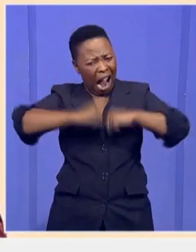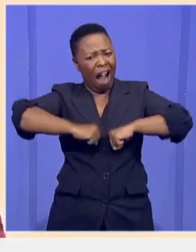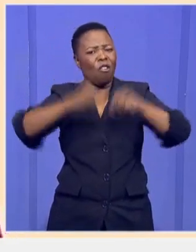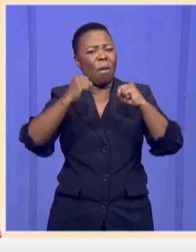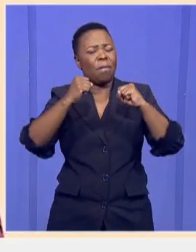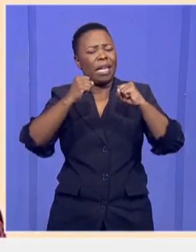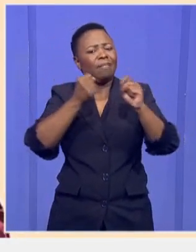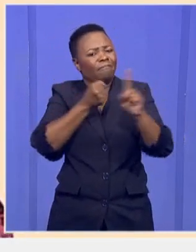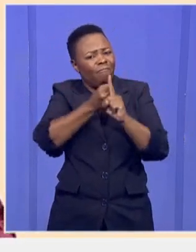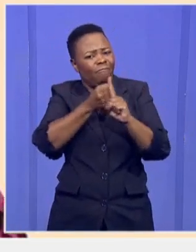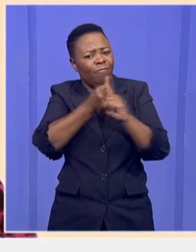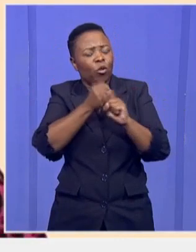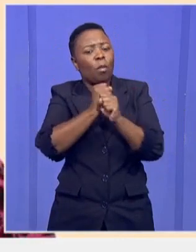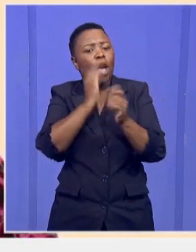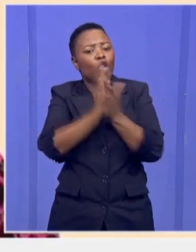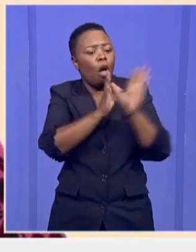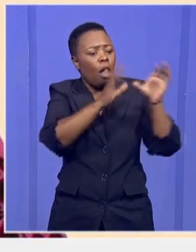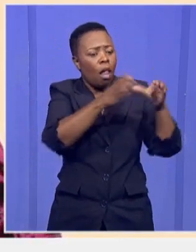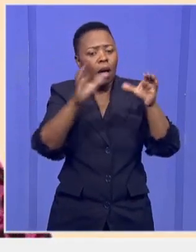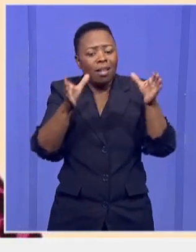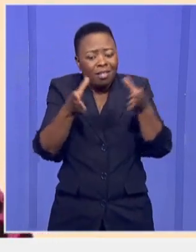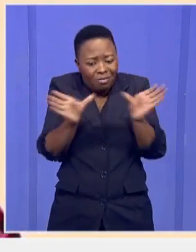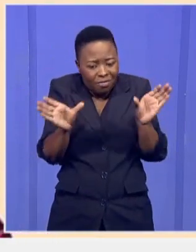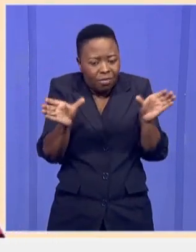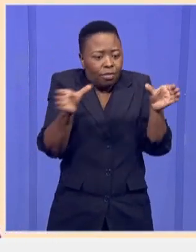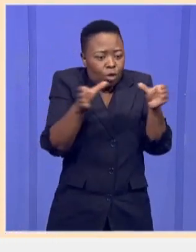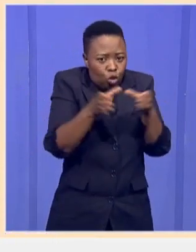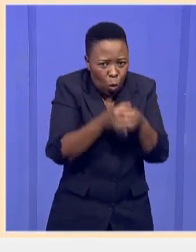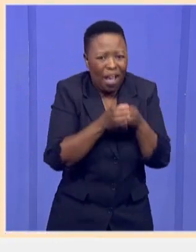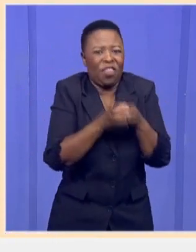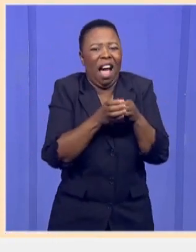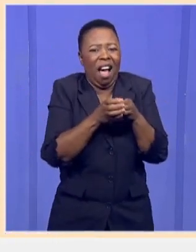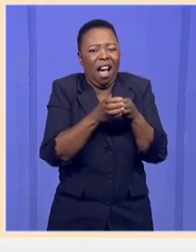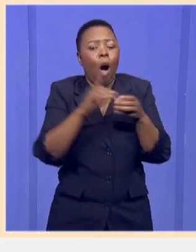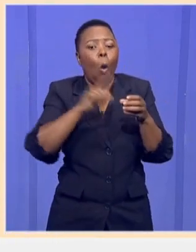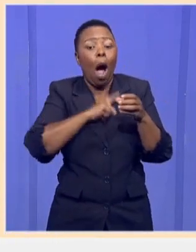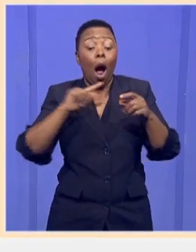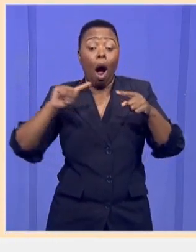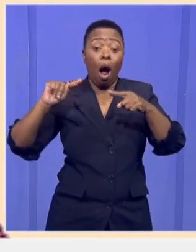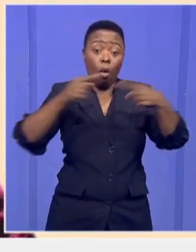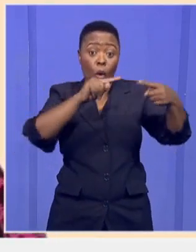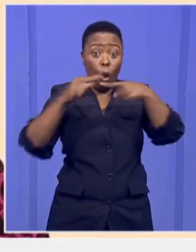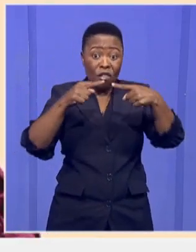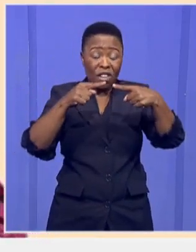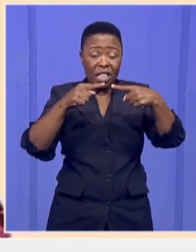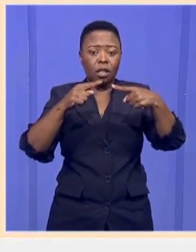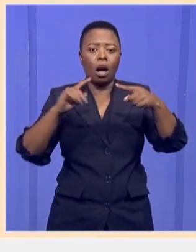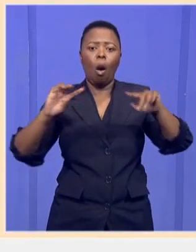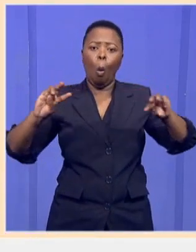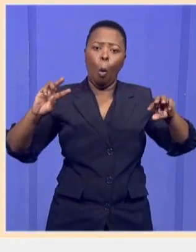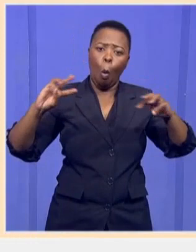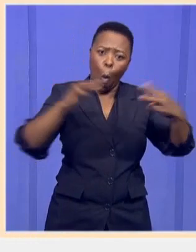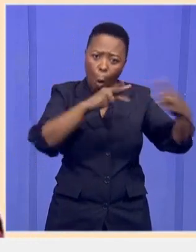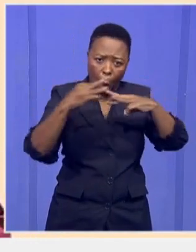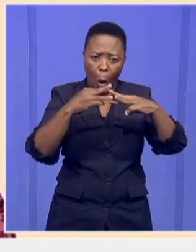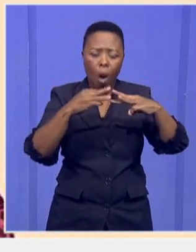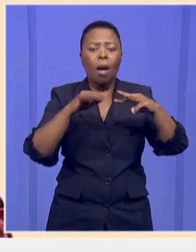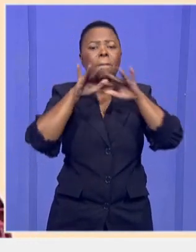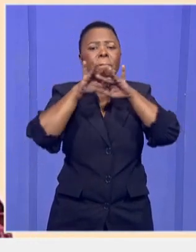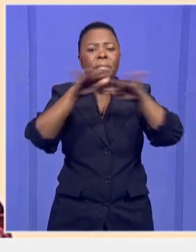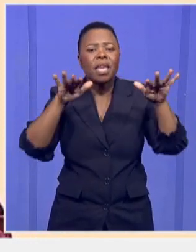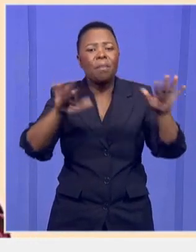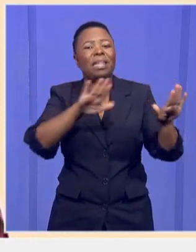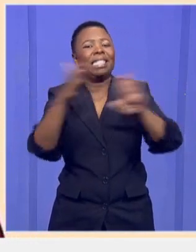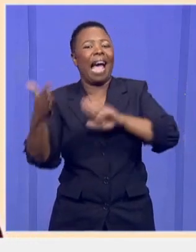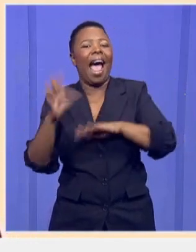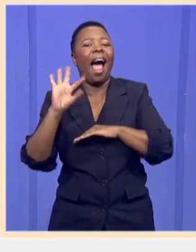together and to have a settlement, because war and conflict are destructive. People die every day, and we